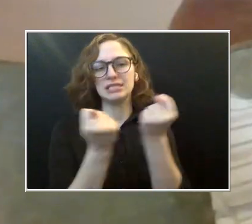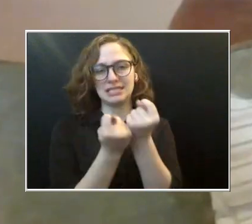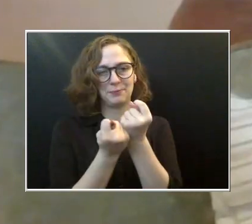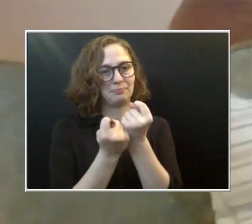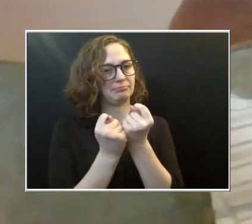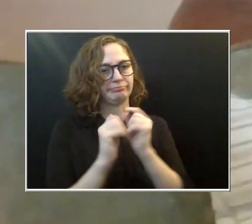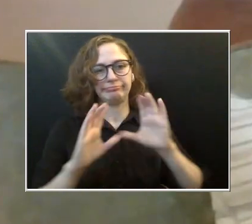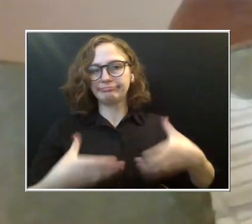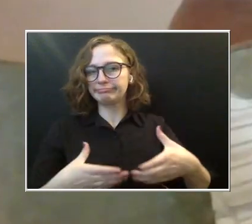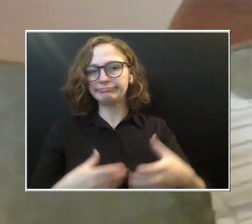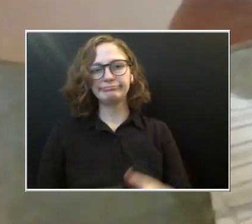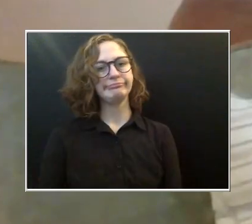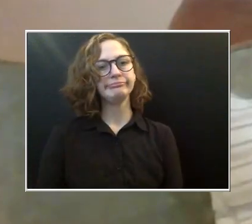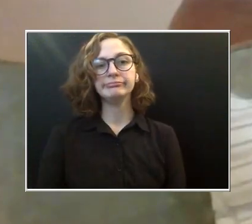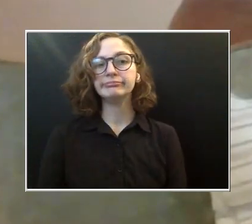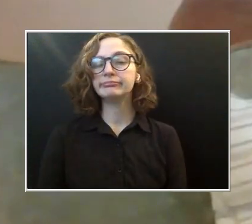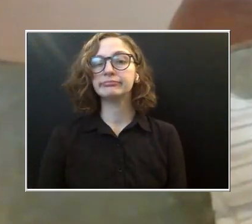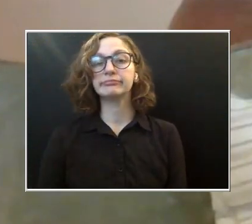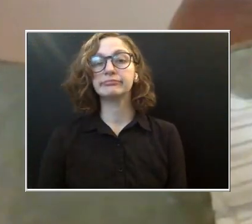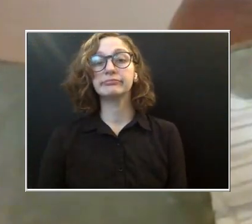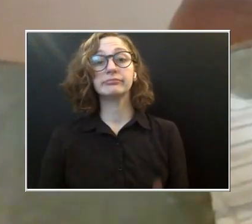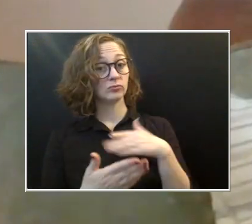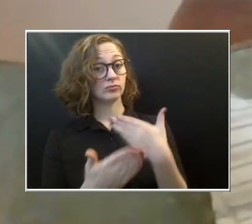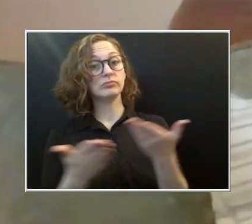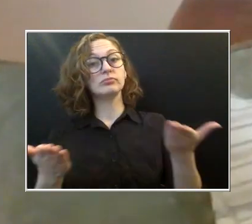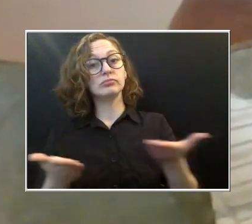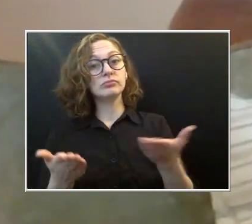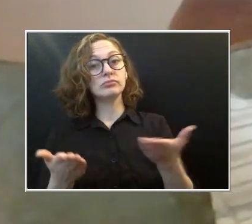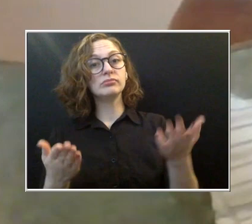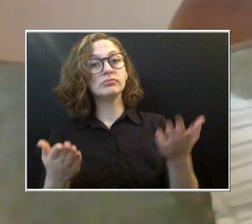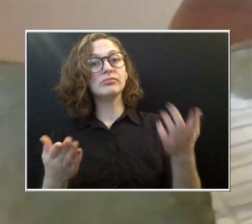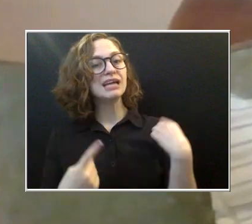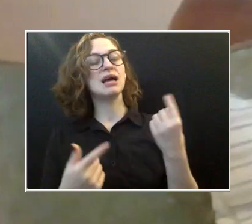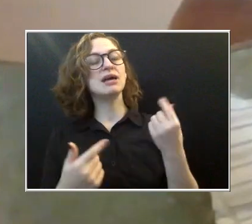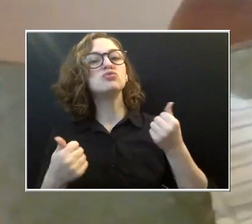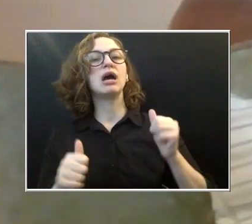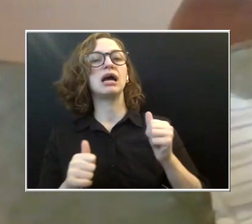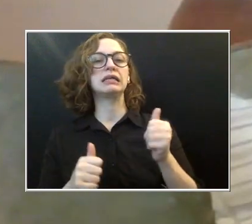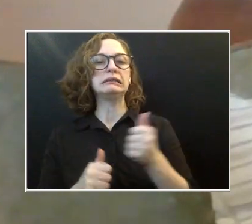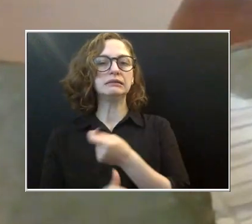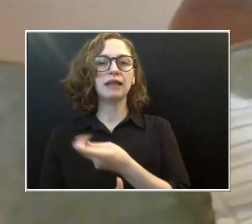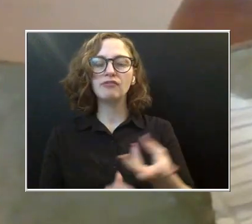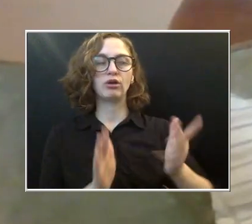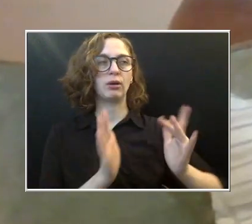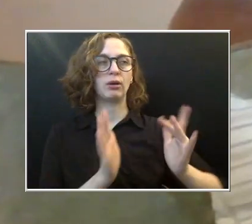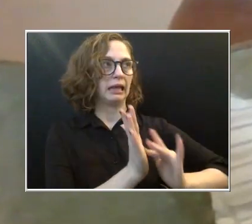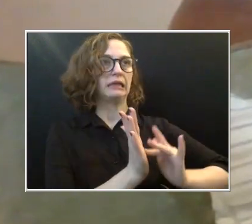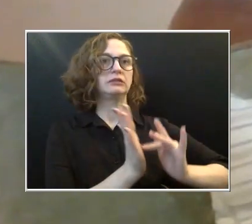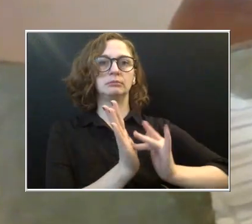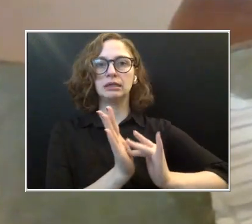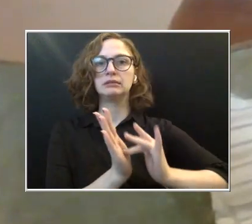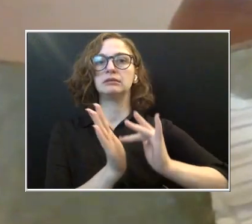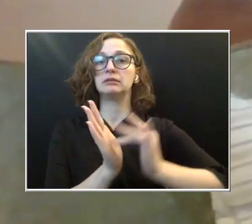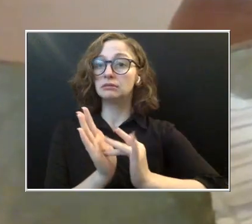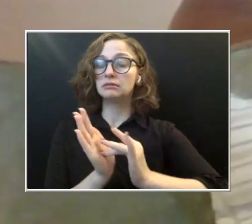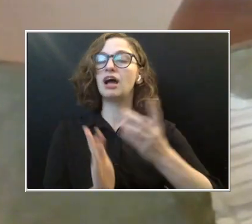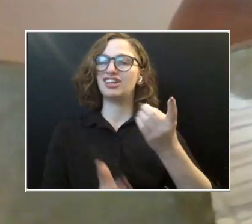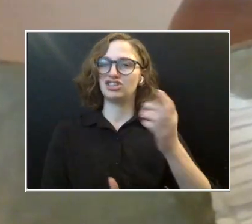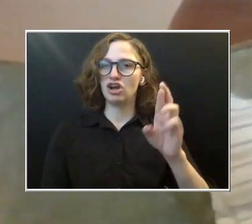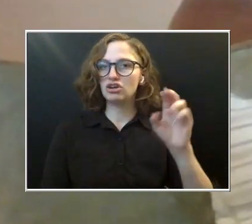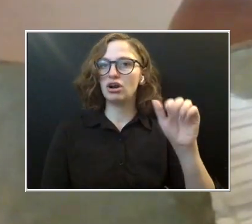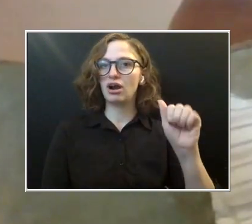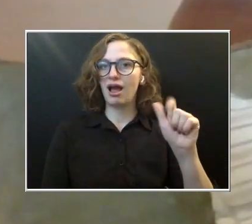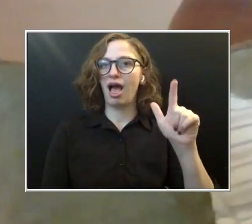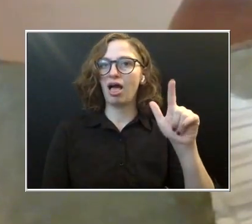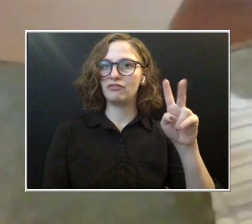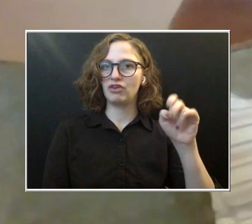I came here, I was still, I had been trying several different medications. Dr. Alvarez literally saved my life. After he confirmed that I